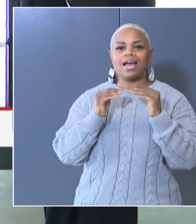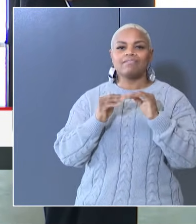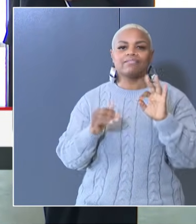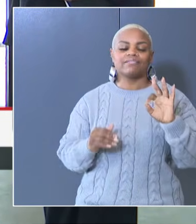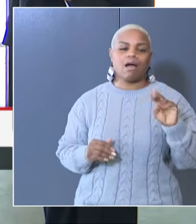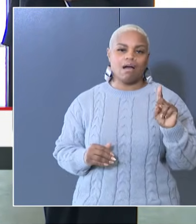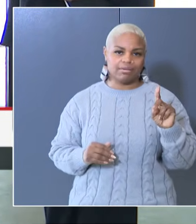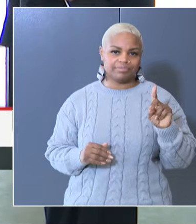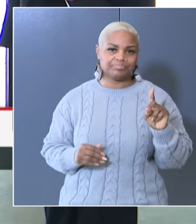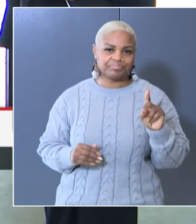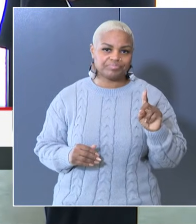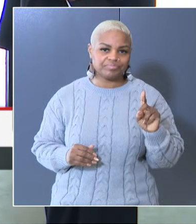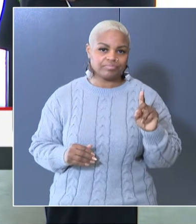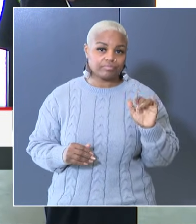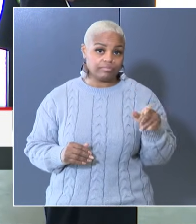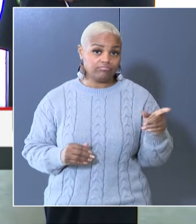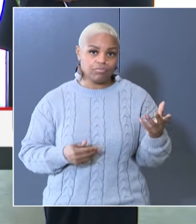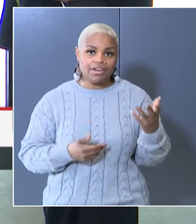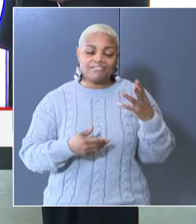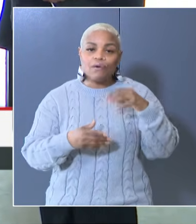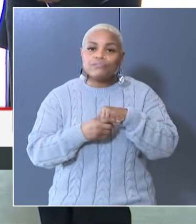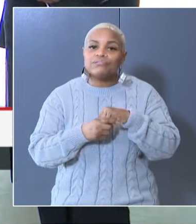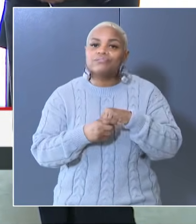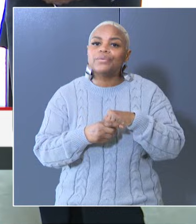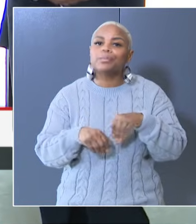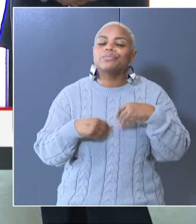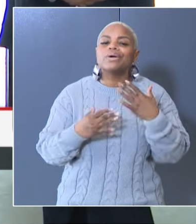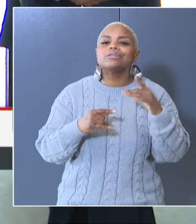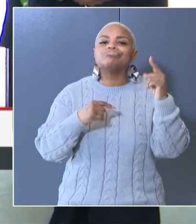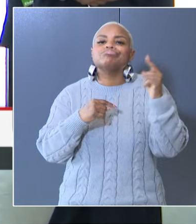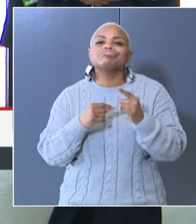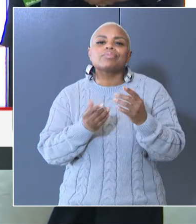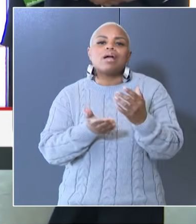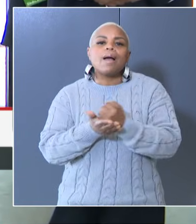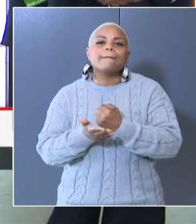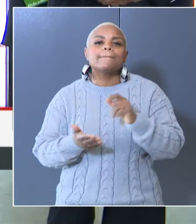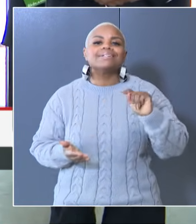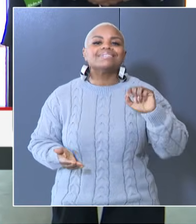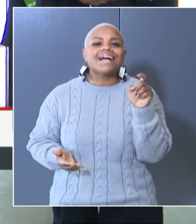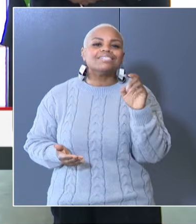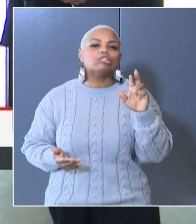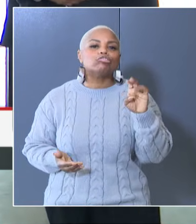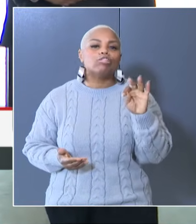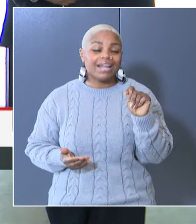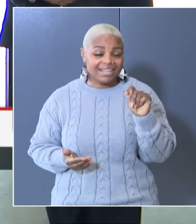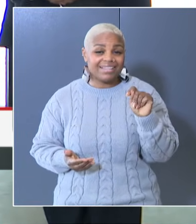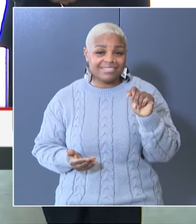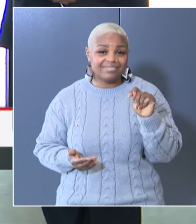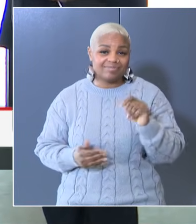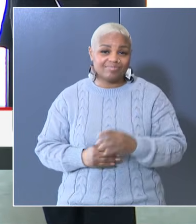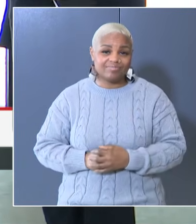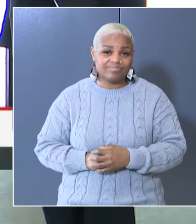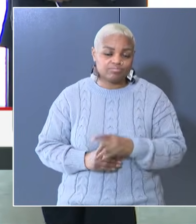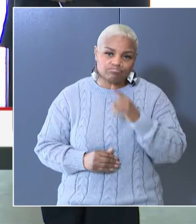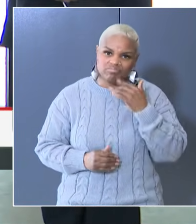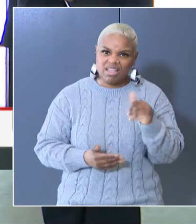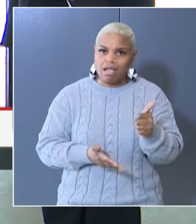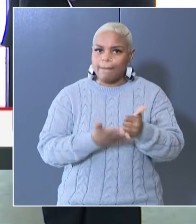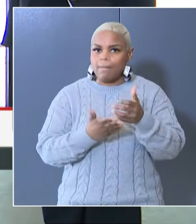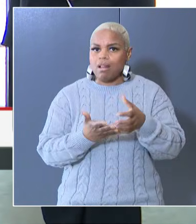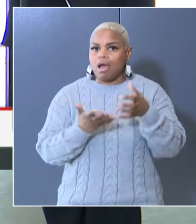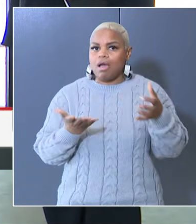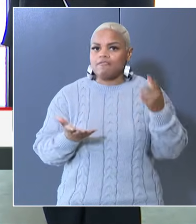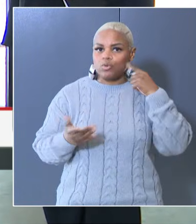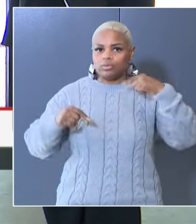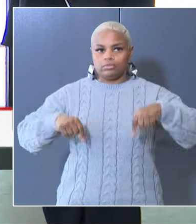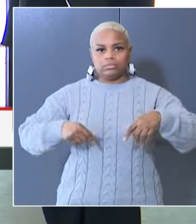subsidies with something called the Low-Income Housing Tax Credit, a federal subsidy that is really critical to the nation's prosperity. NEF could have done